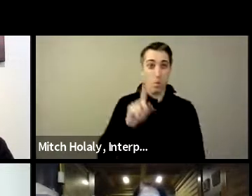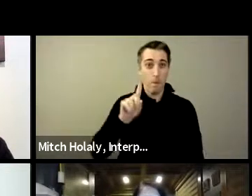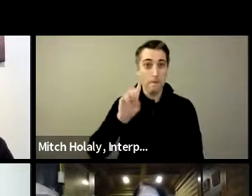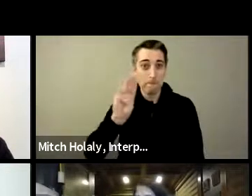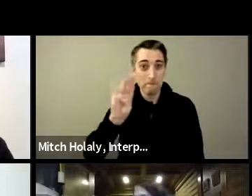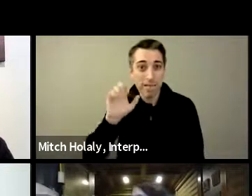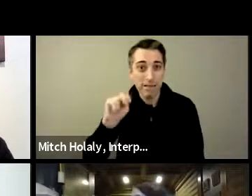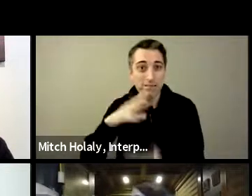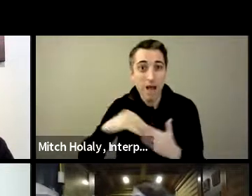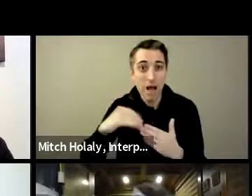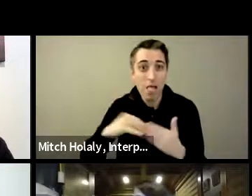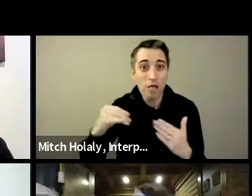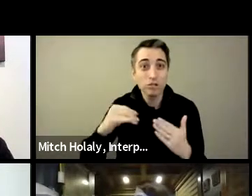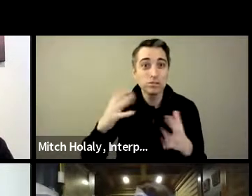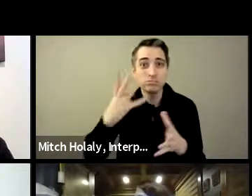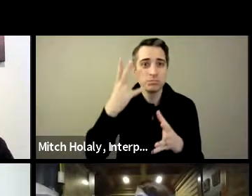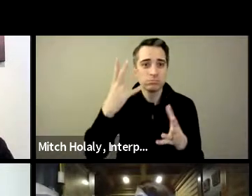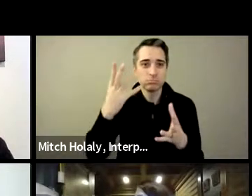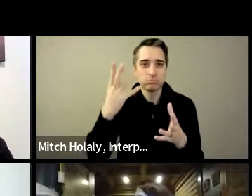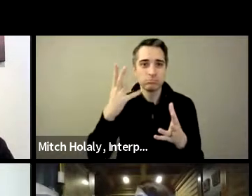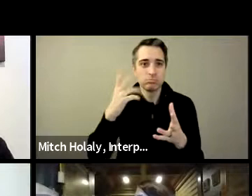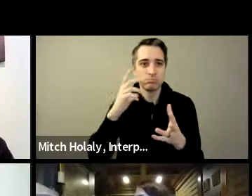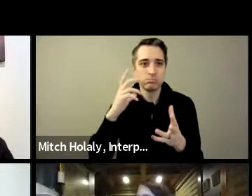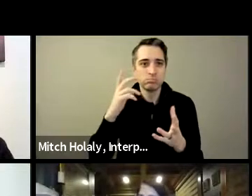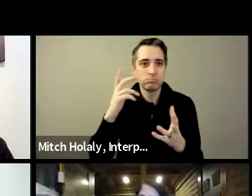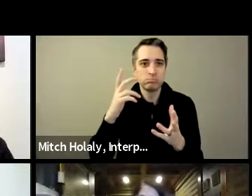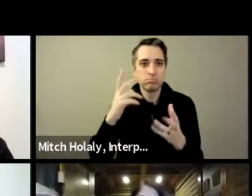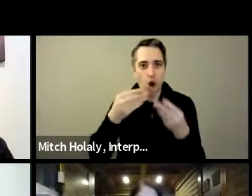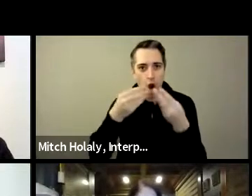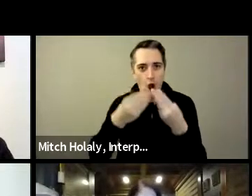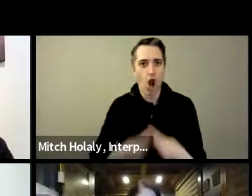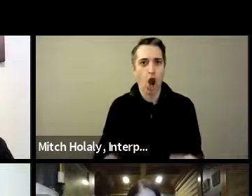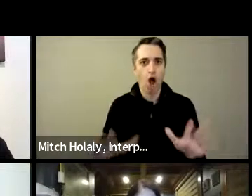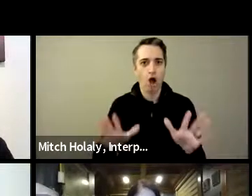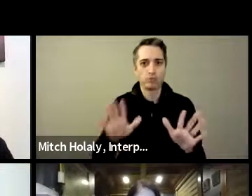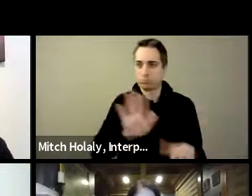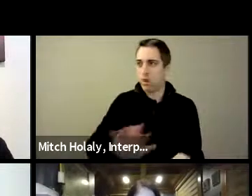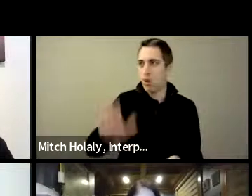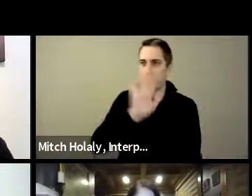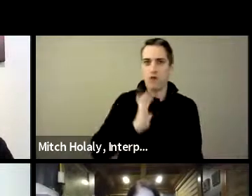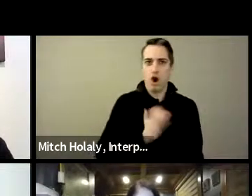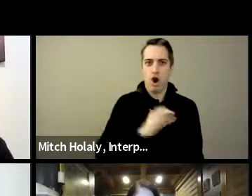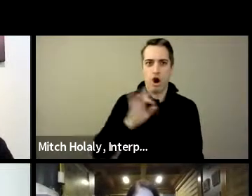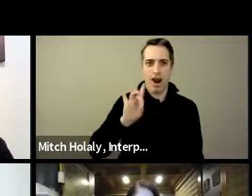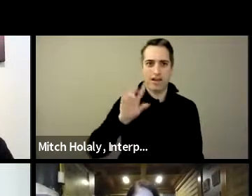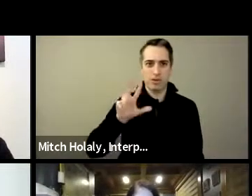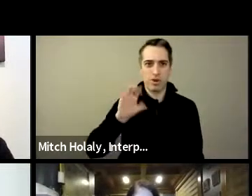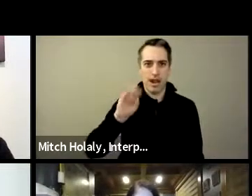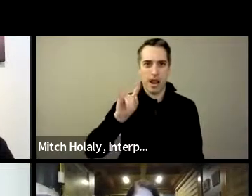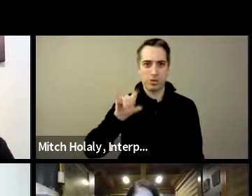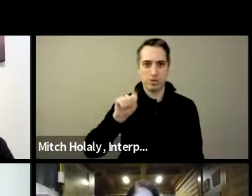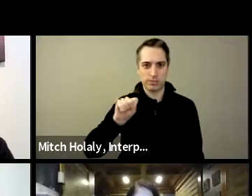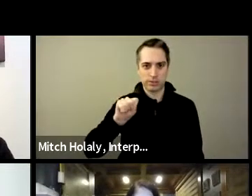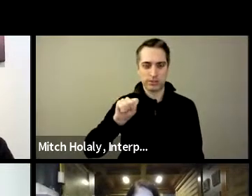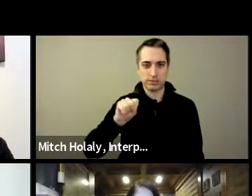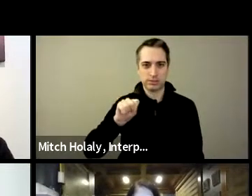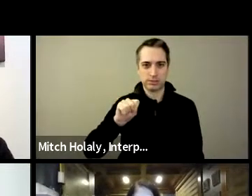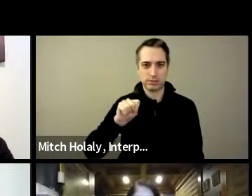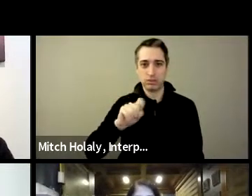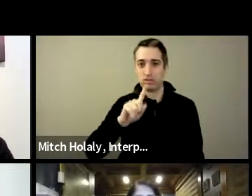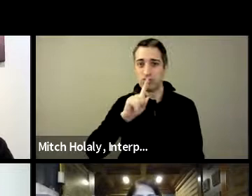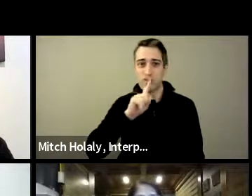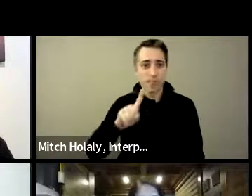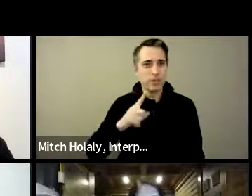is lost in the various communities across the 83 counties of the state of Michigan, when in fact there is no